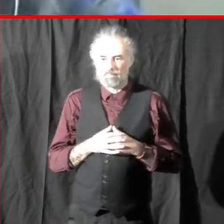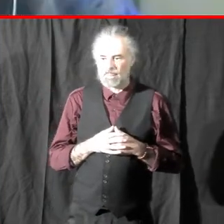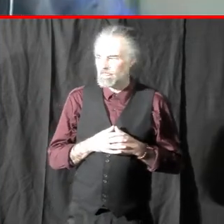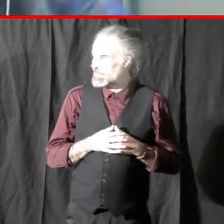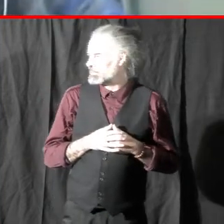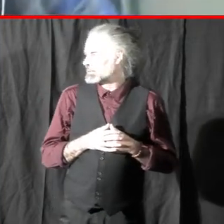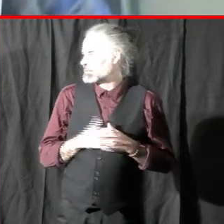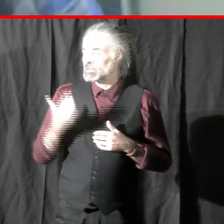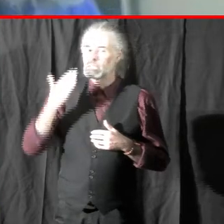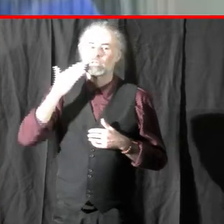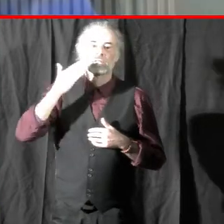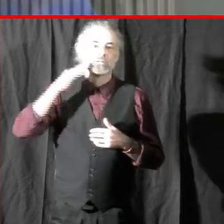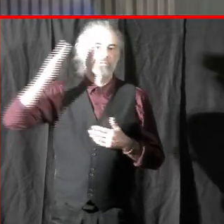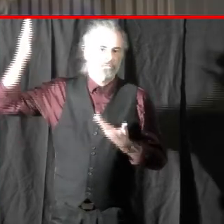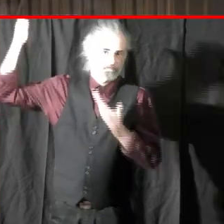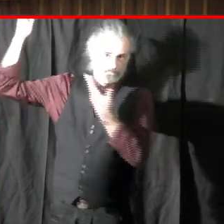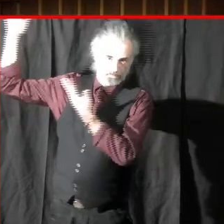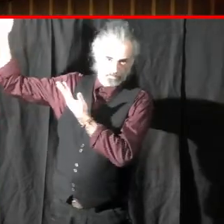Okay, thank you to Maria.